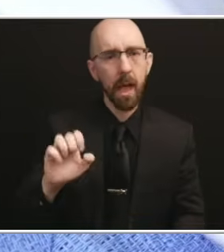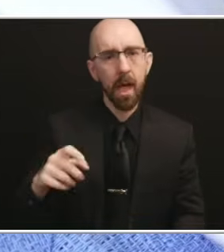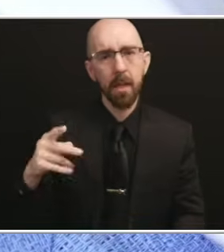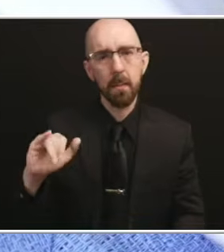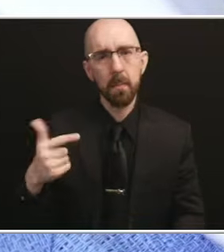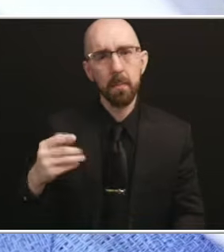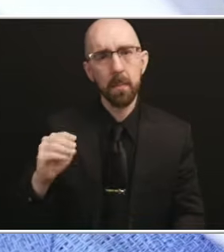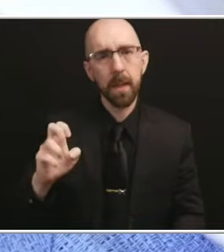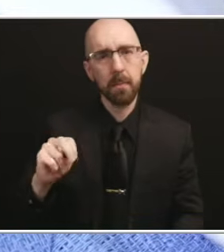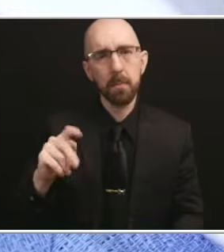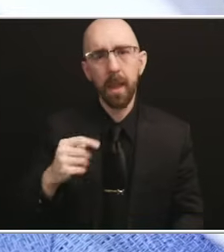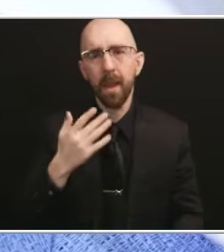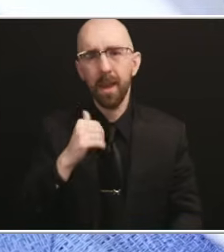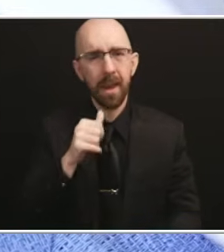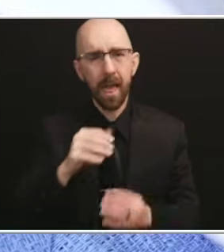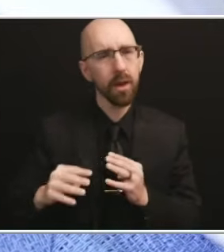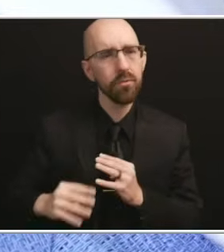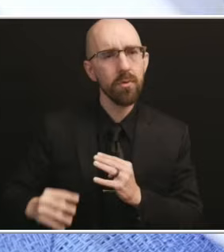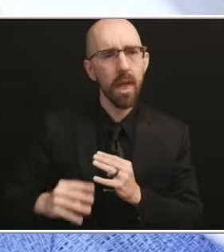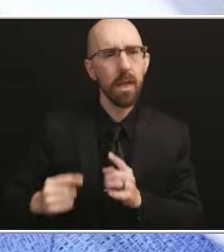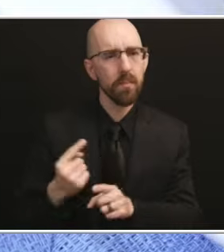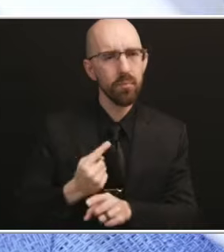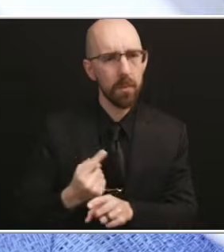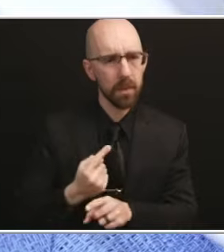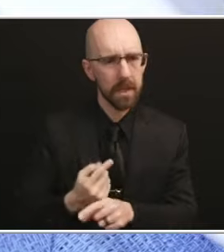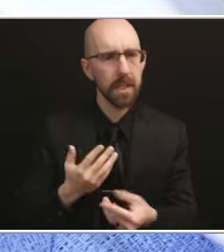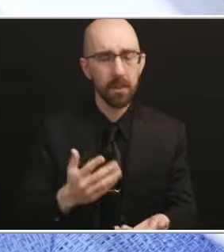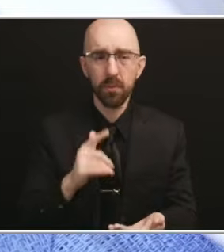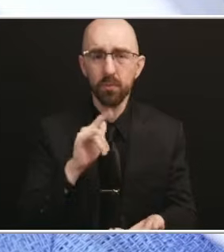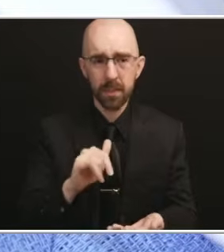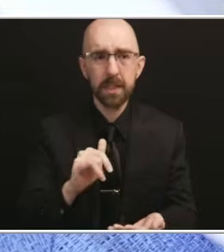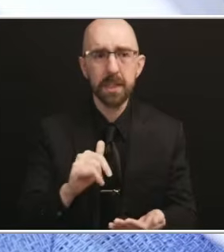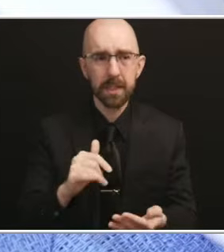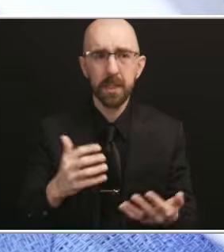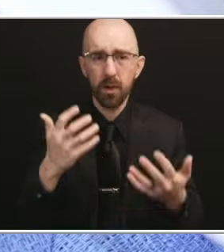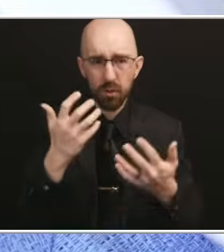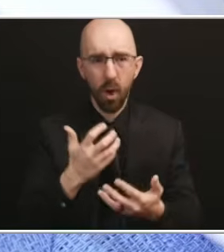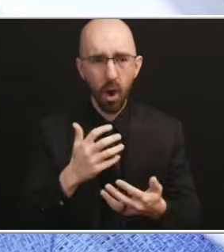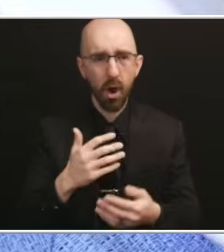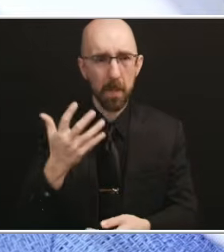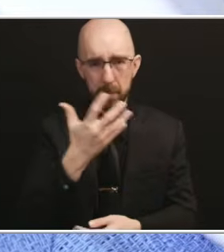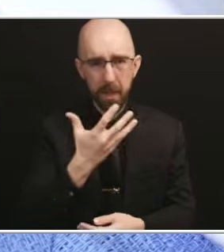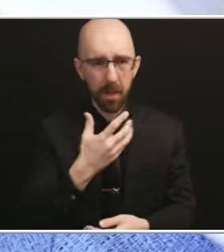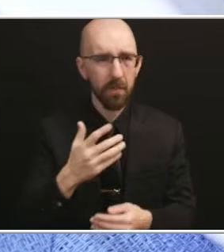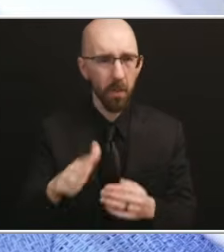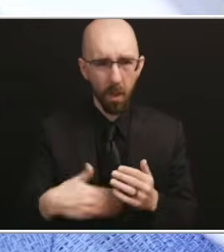being drained properly from her liver. So it really has had a very darkened appearance there from all that buildup.